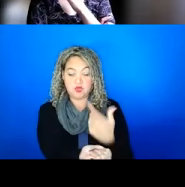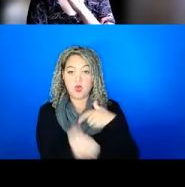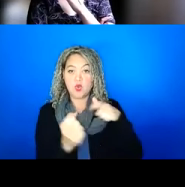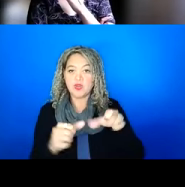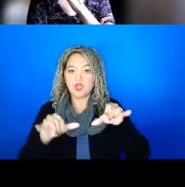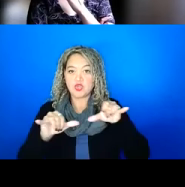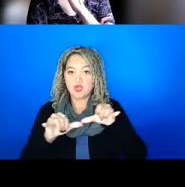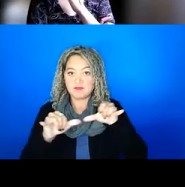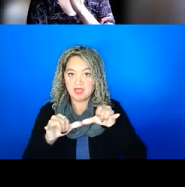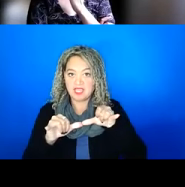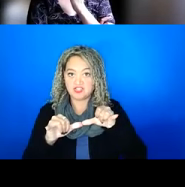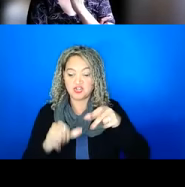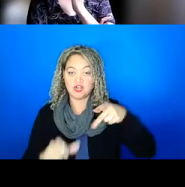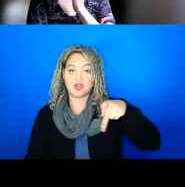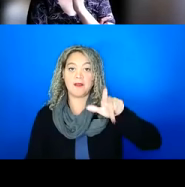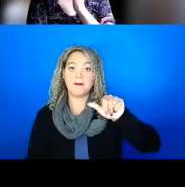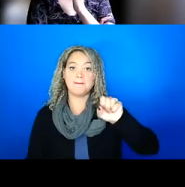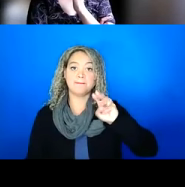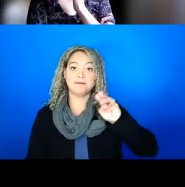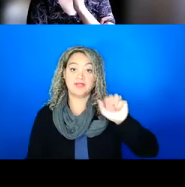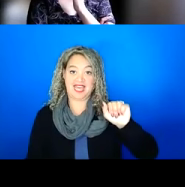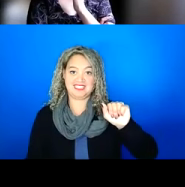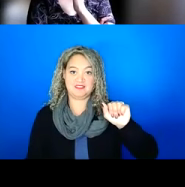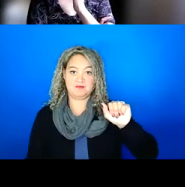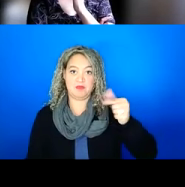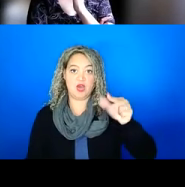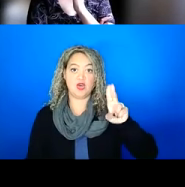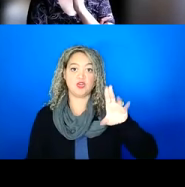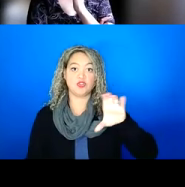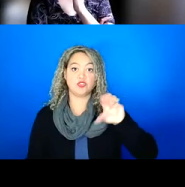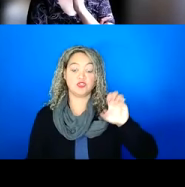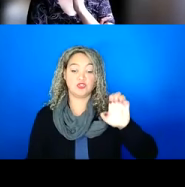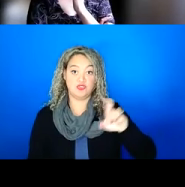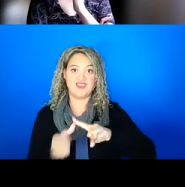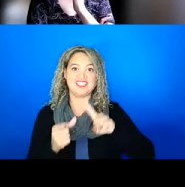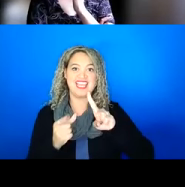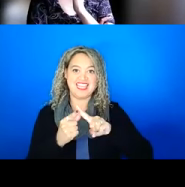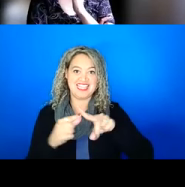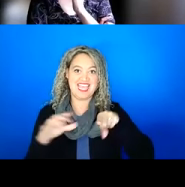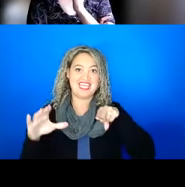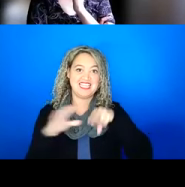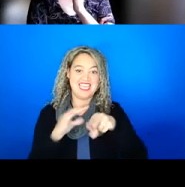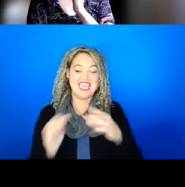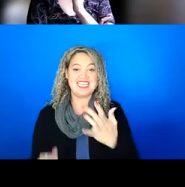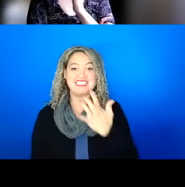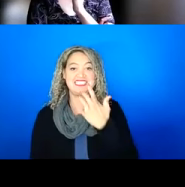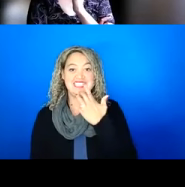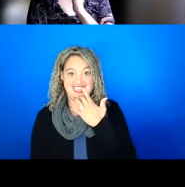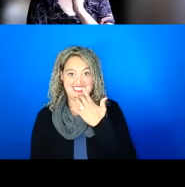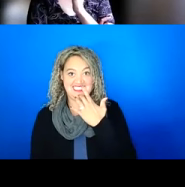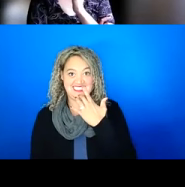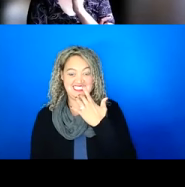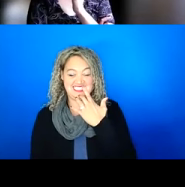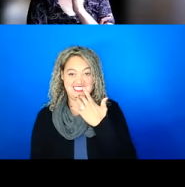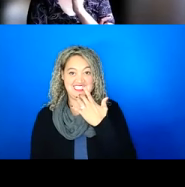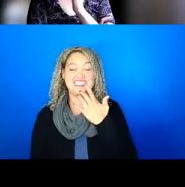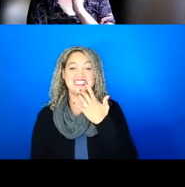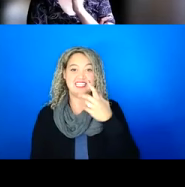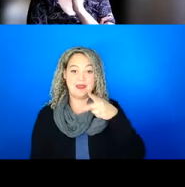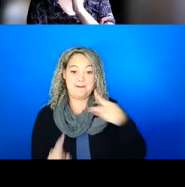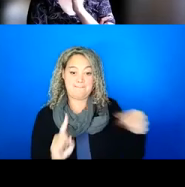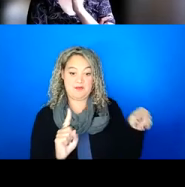measure plasma glucose, and then we did the food perception and taste perception tests in the scanner. And